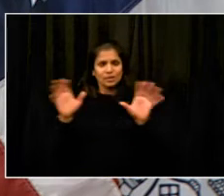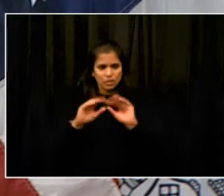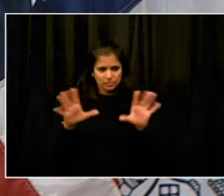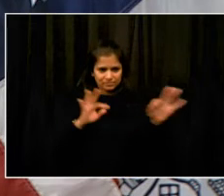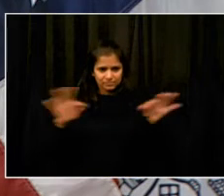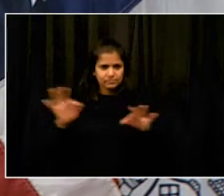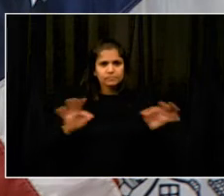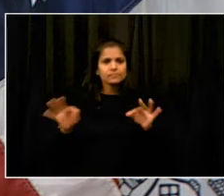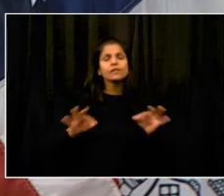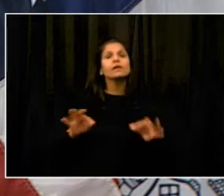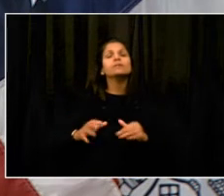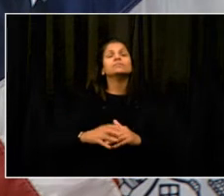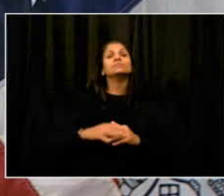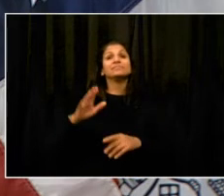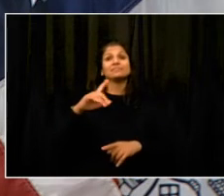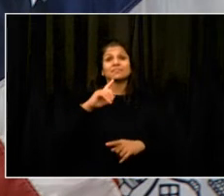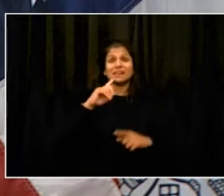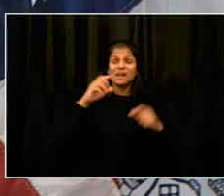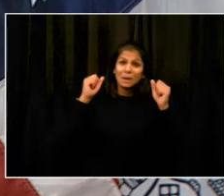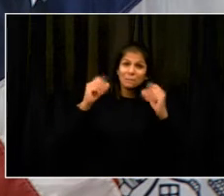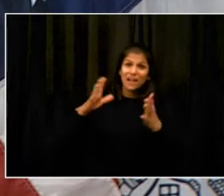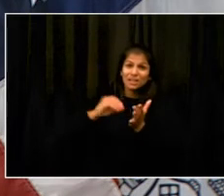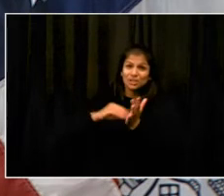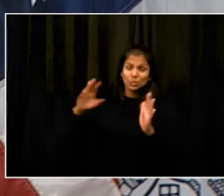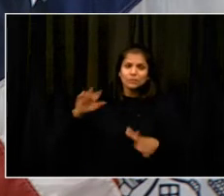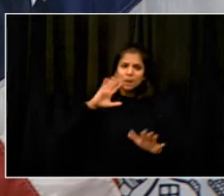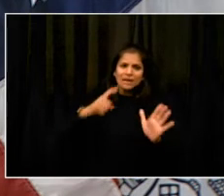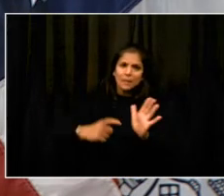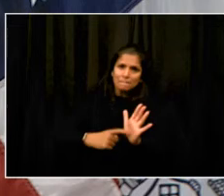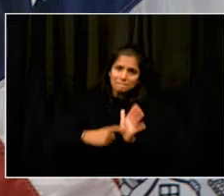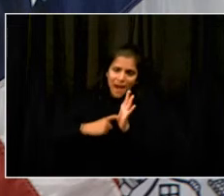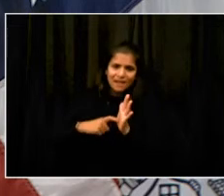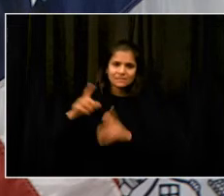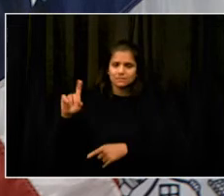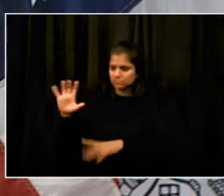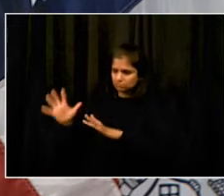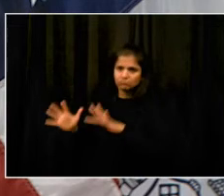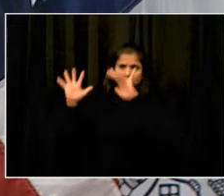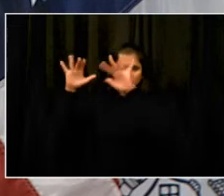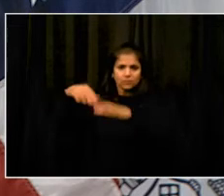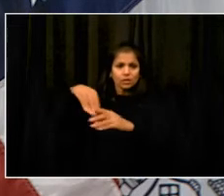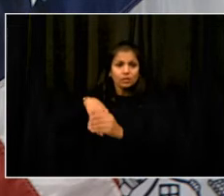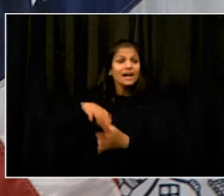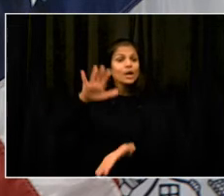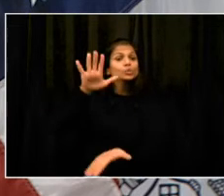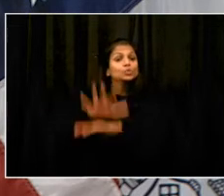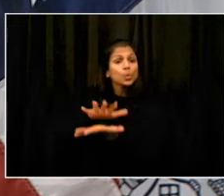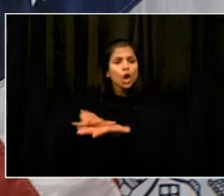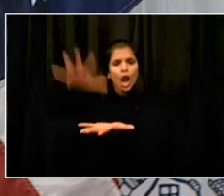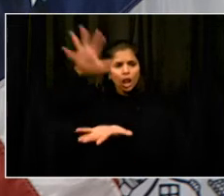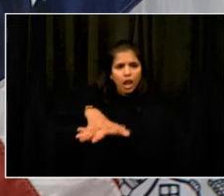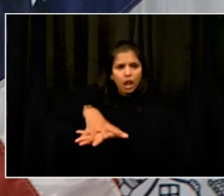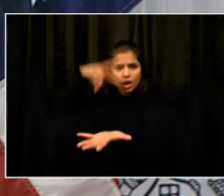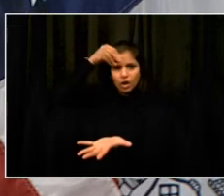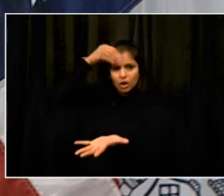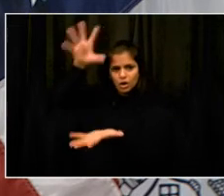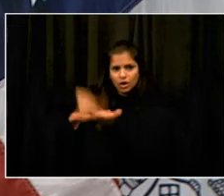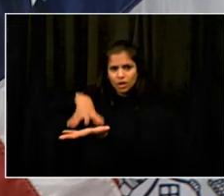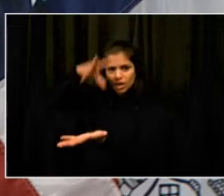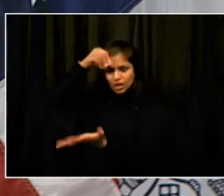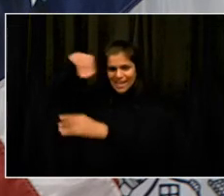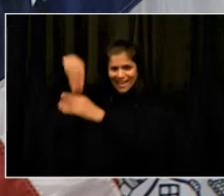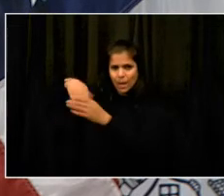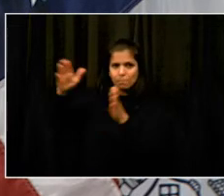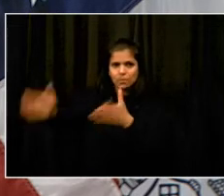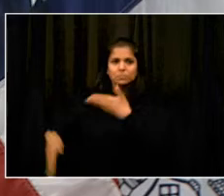is absolutely necessary. And we know it's a challenging year. We know kids are not getting everything we could give them